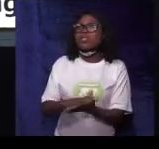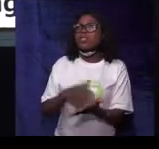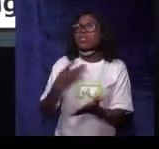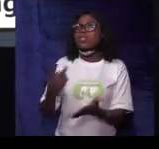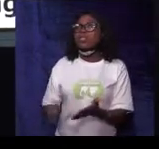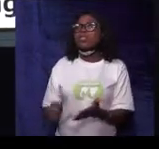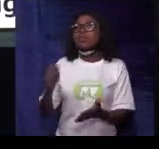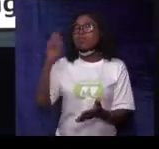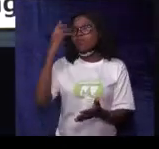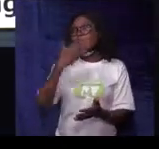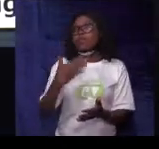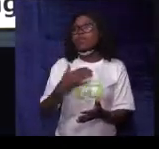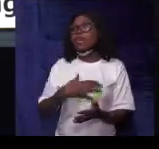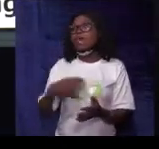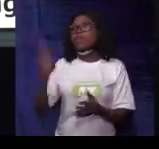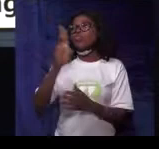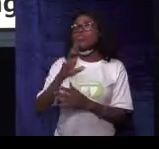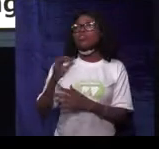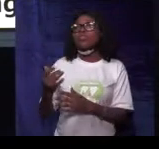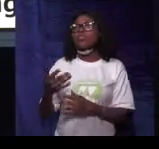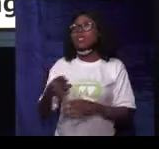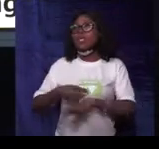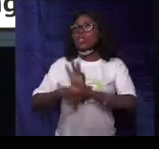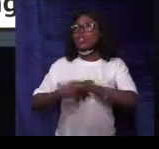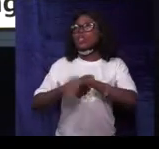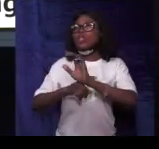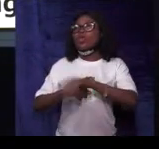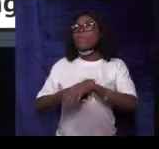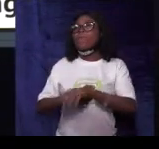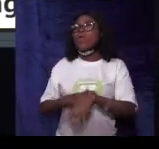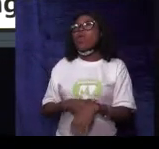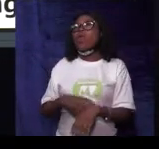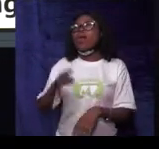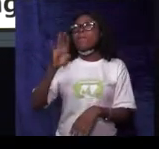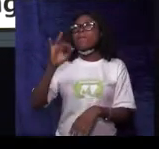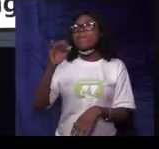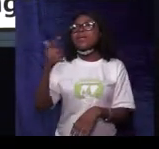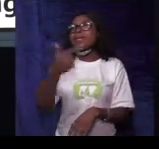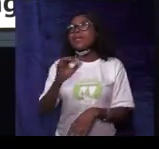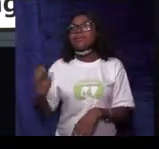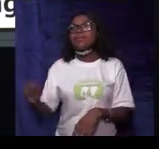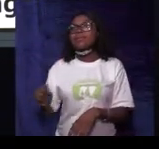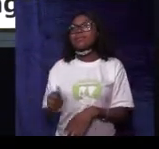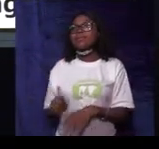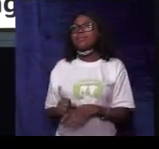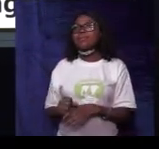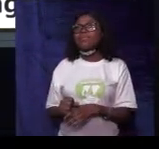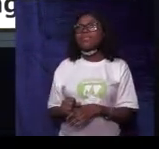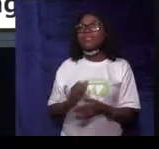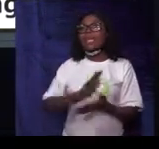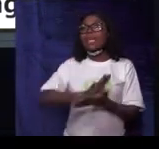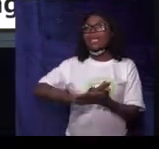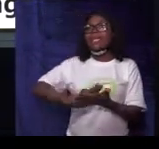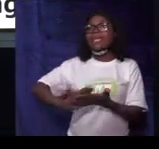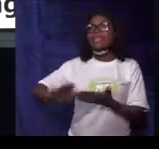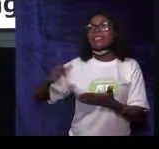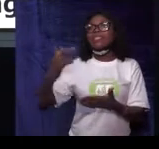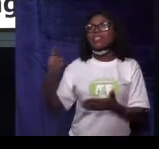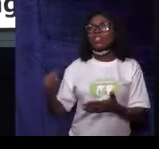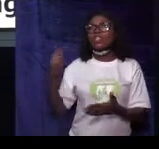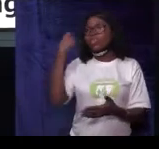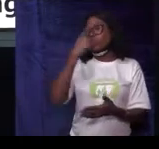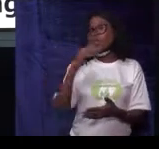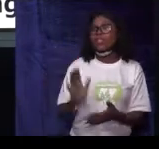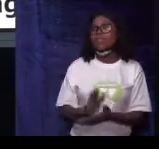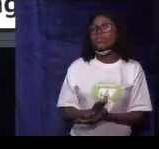D. Using ball bearings. Which one is the correct answer? And that is cleaning the